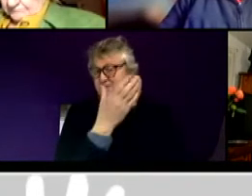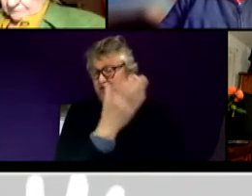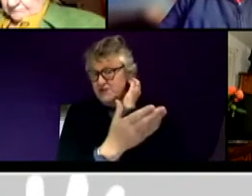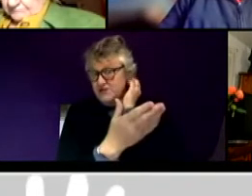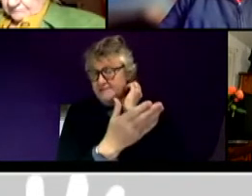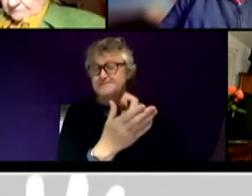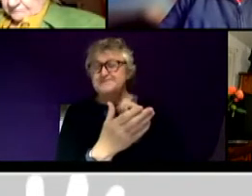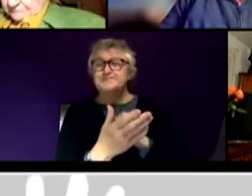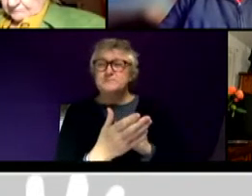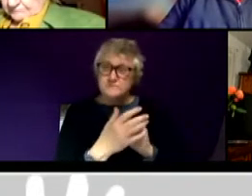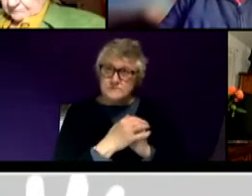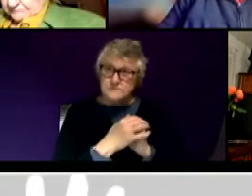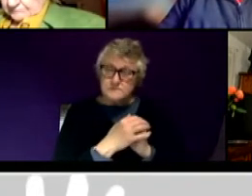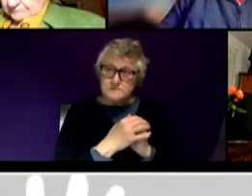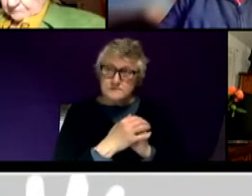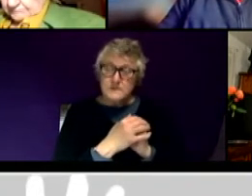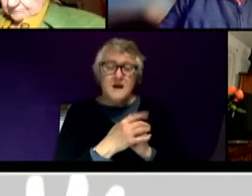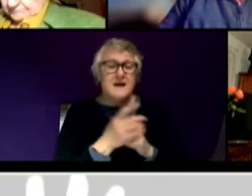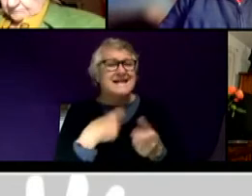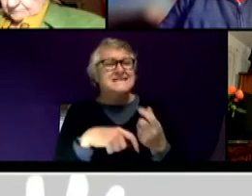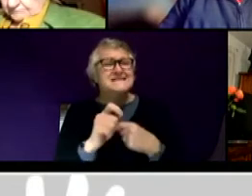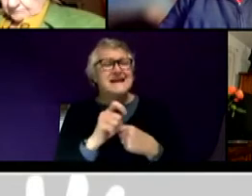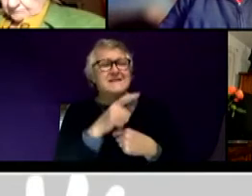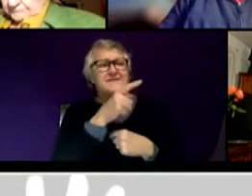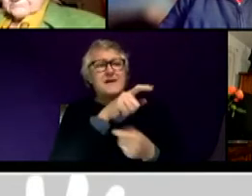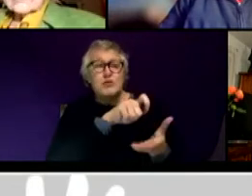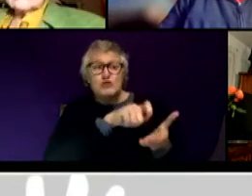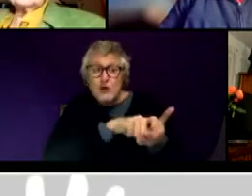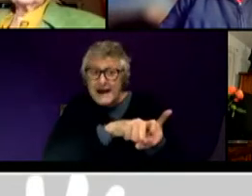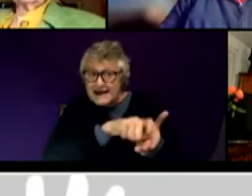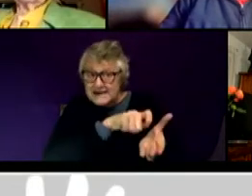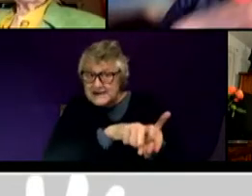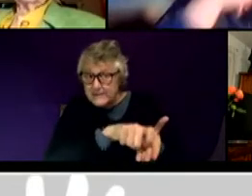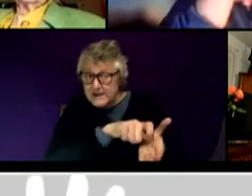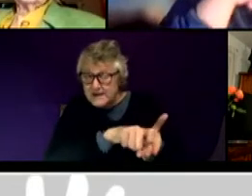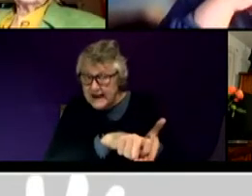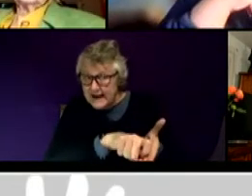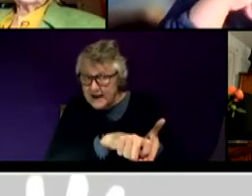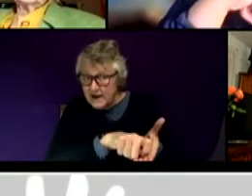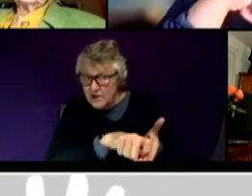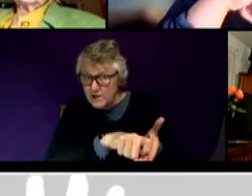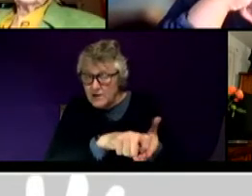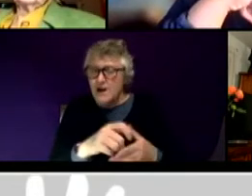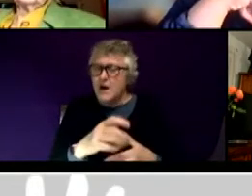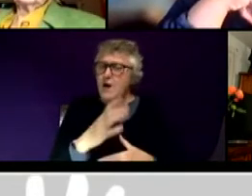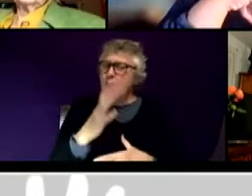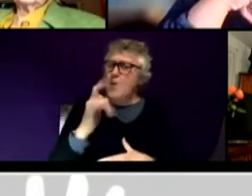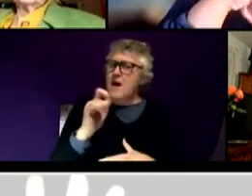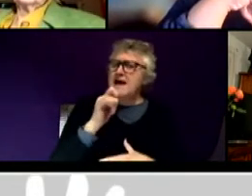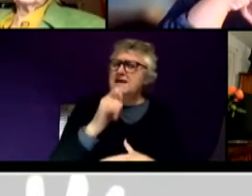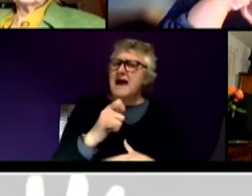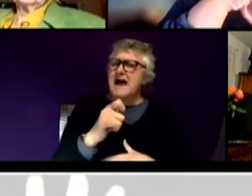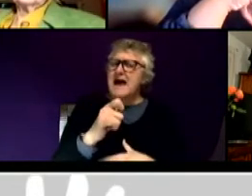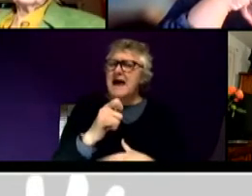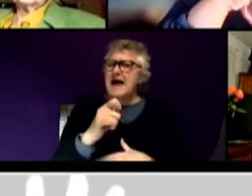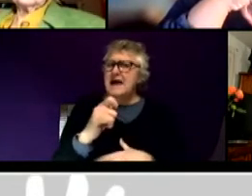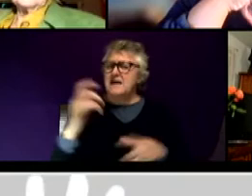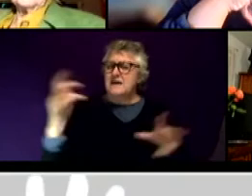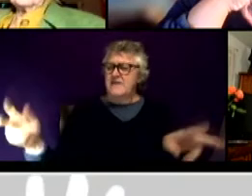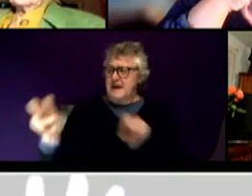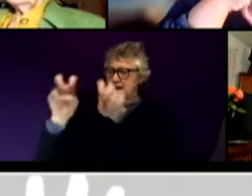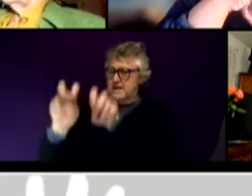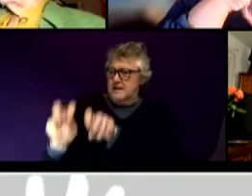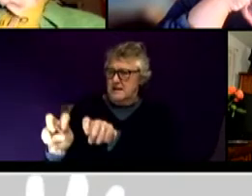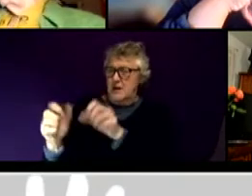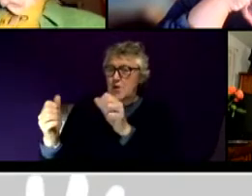of having them writing something down, how about they critique the video with an investigator right next to them?